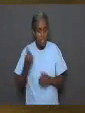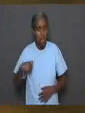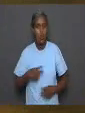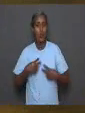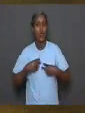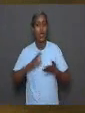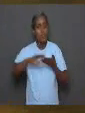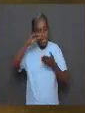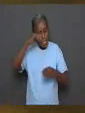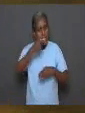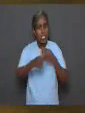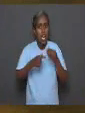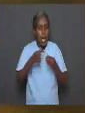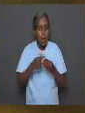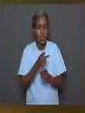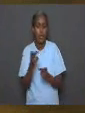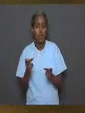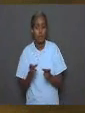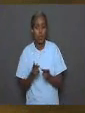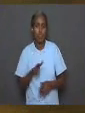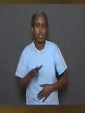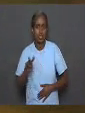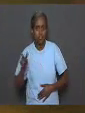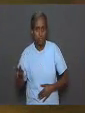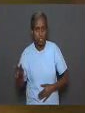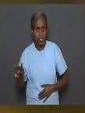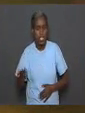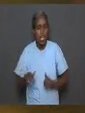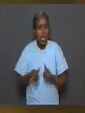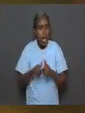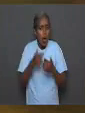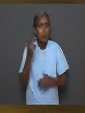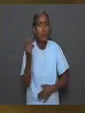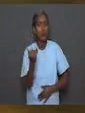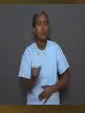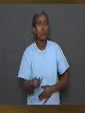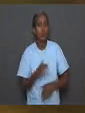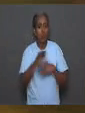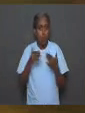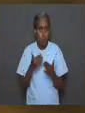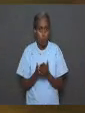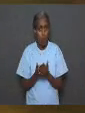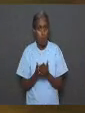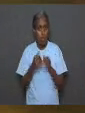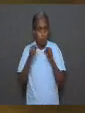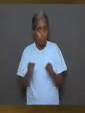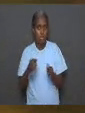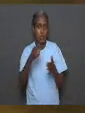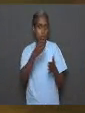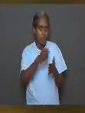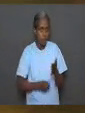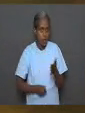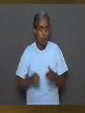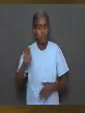Finally, we have learned about position vectors and how to plot all possible